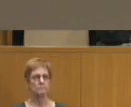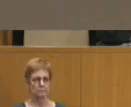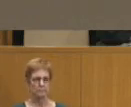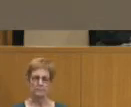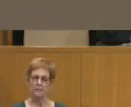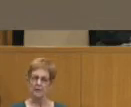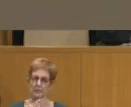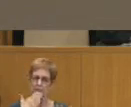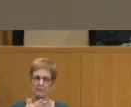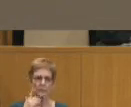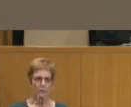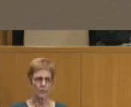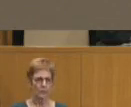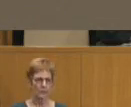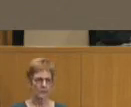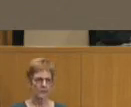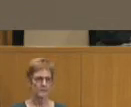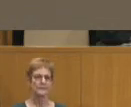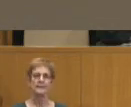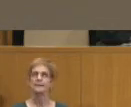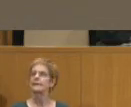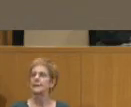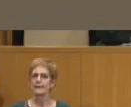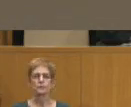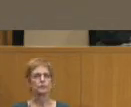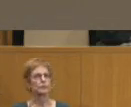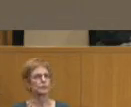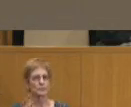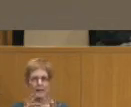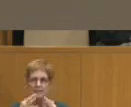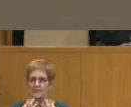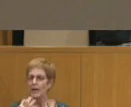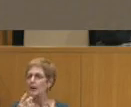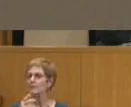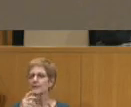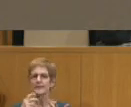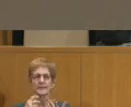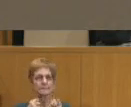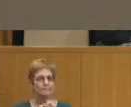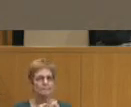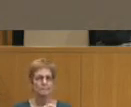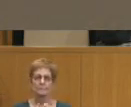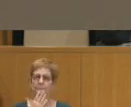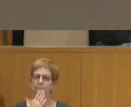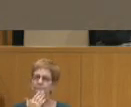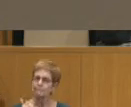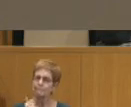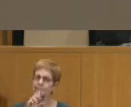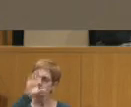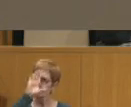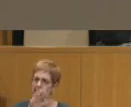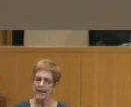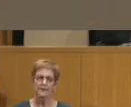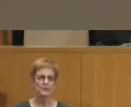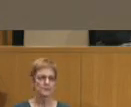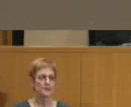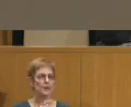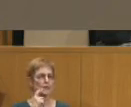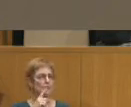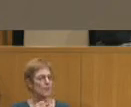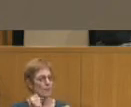you. Let us be an example that all of Charlotte grows stronger together toward a connected, inclusive, and responsible future. Thank